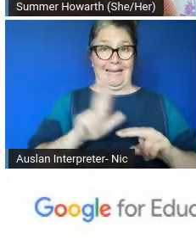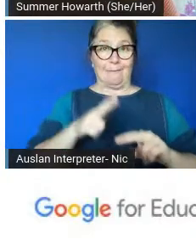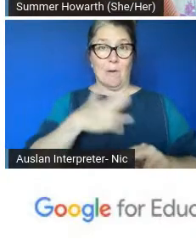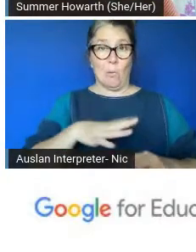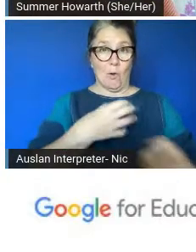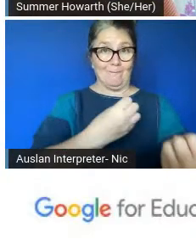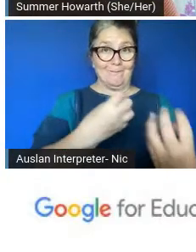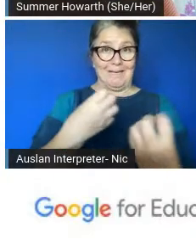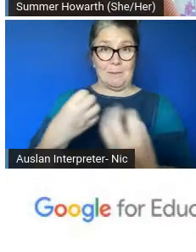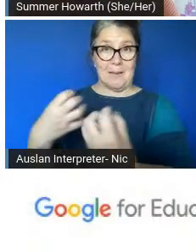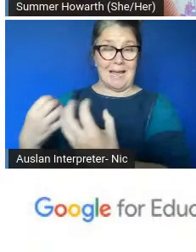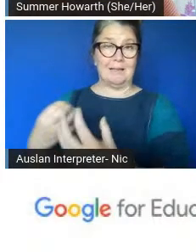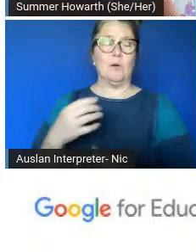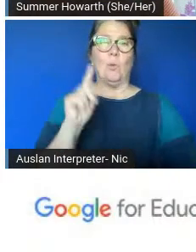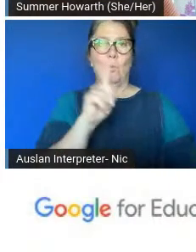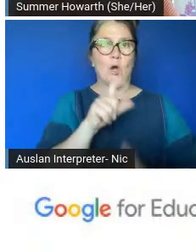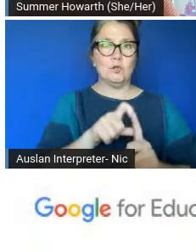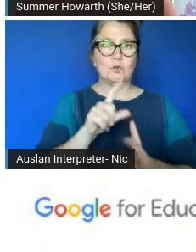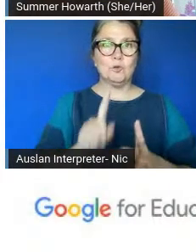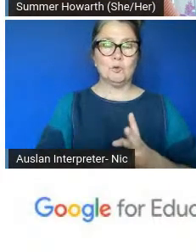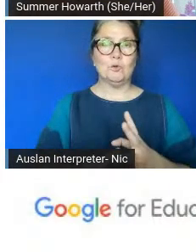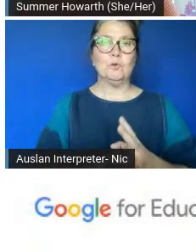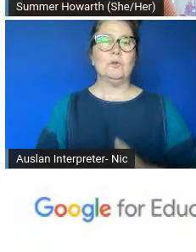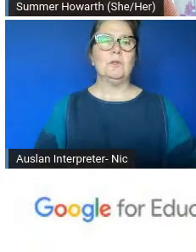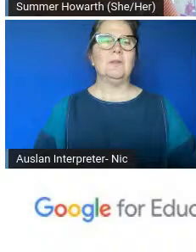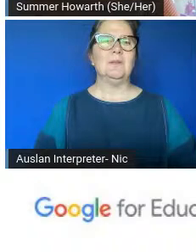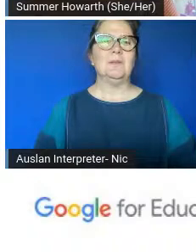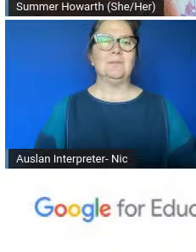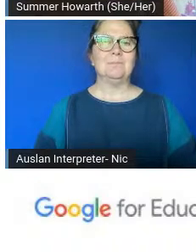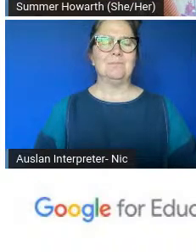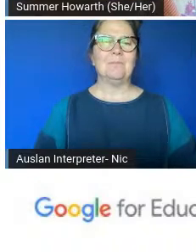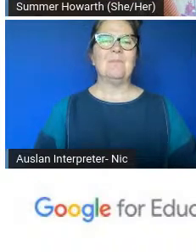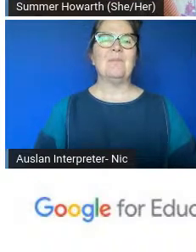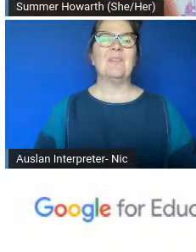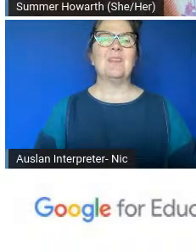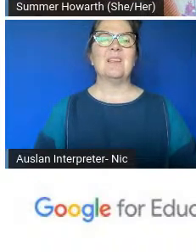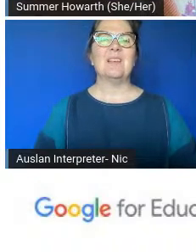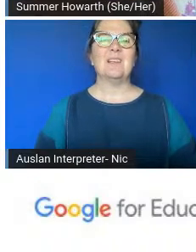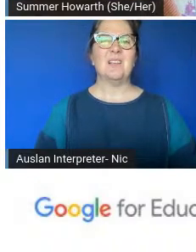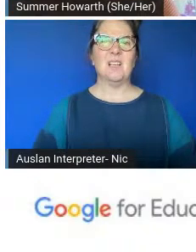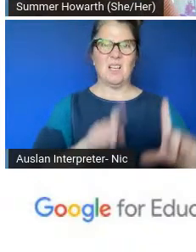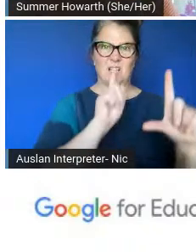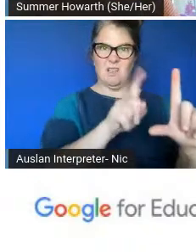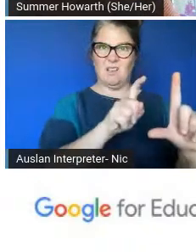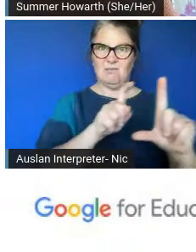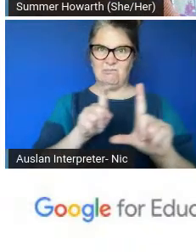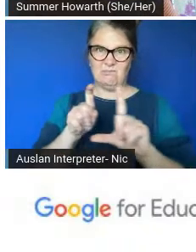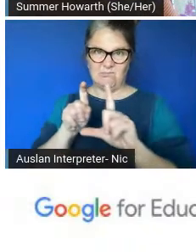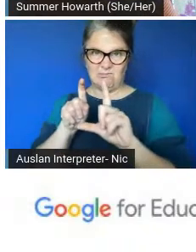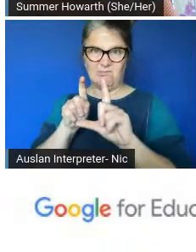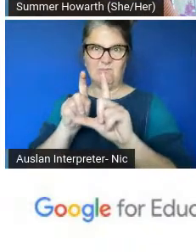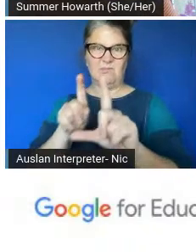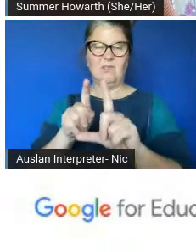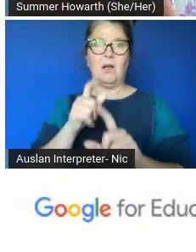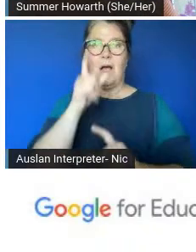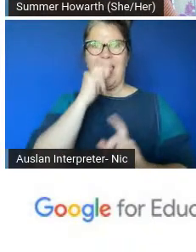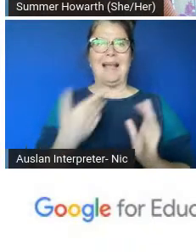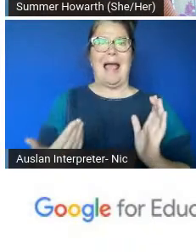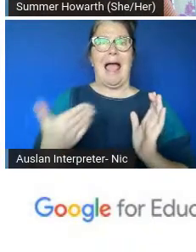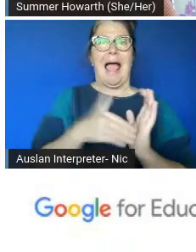here. My mouse work is poor today. Move it over to here, and I can insert a comment.